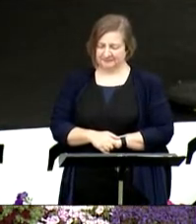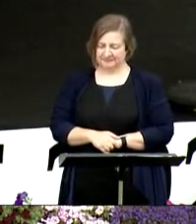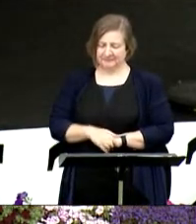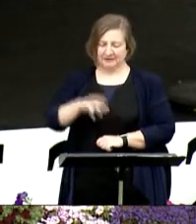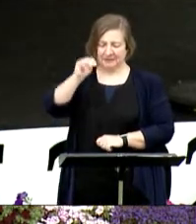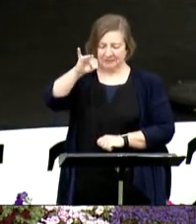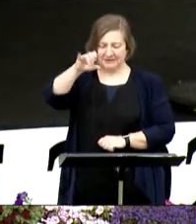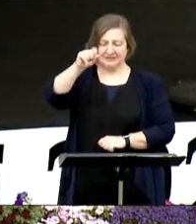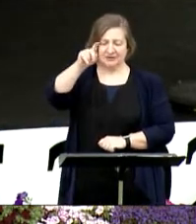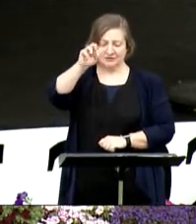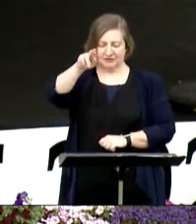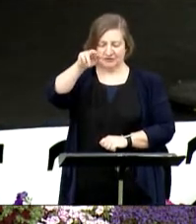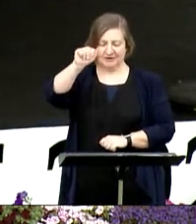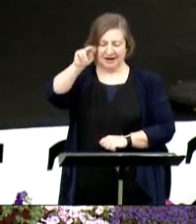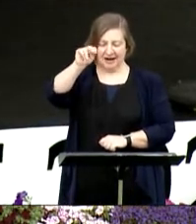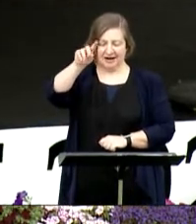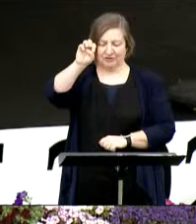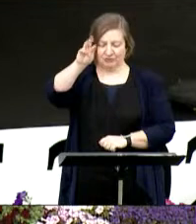Mr. Andrew.